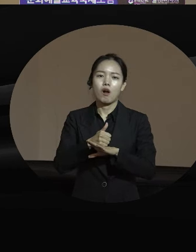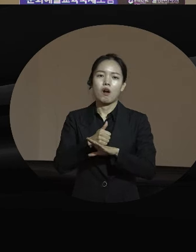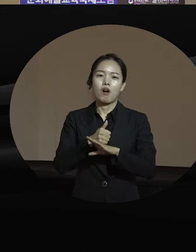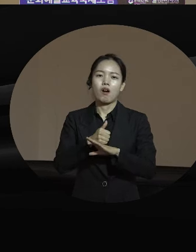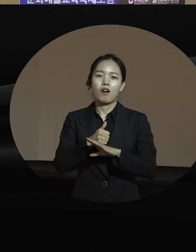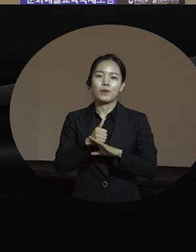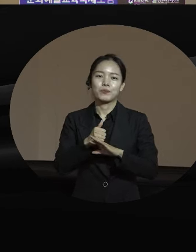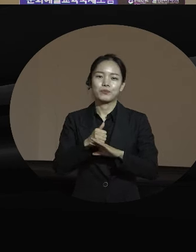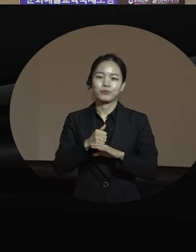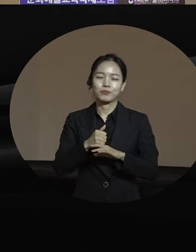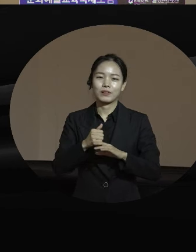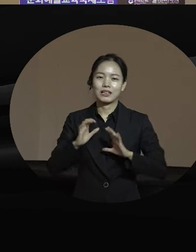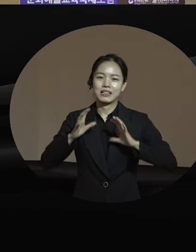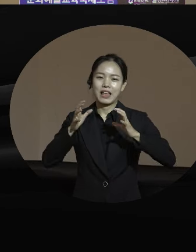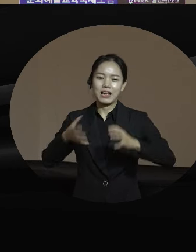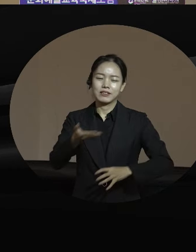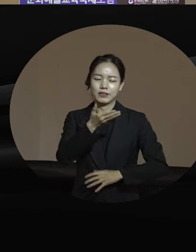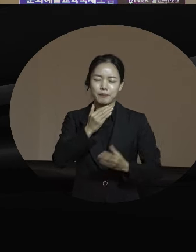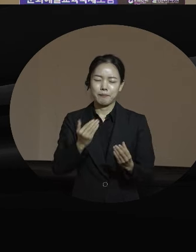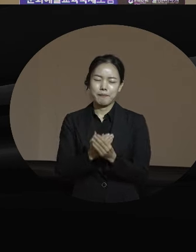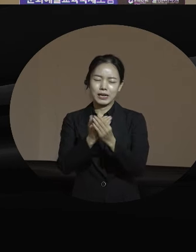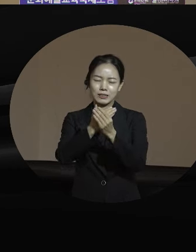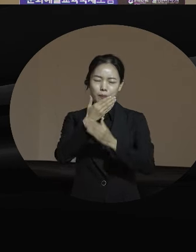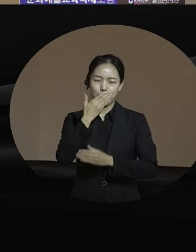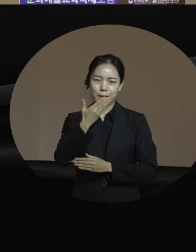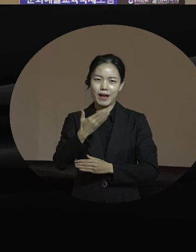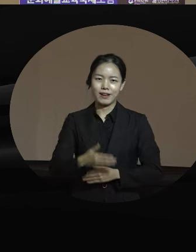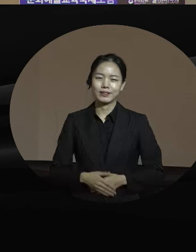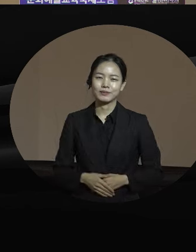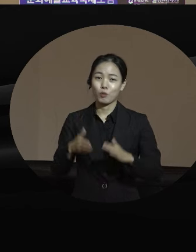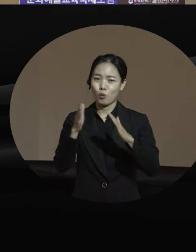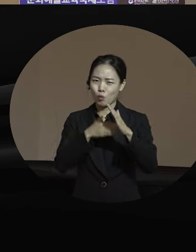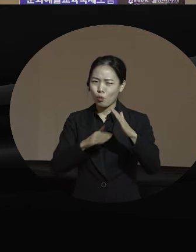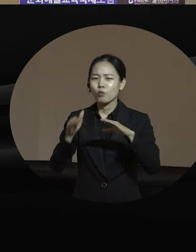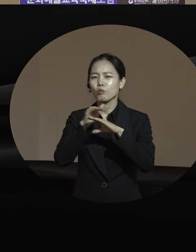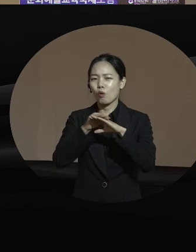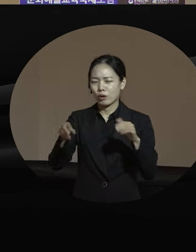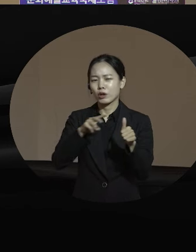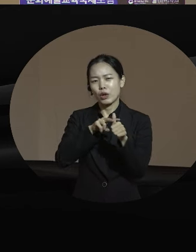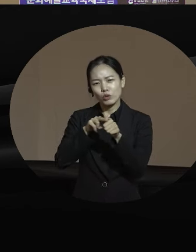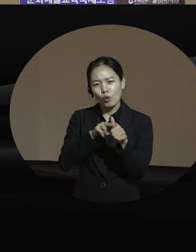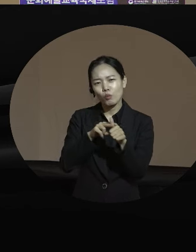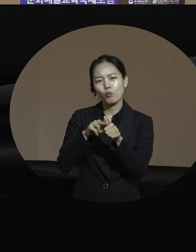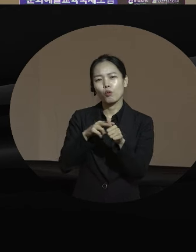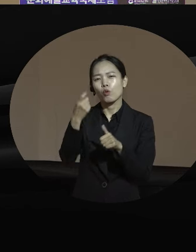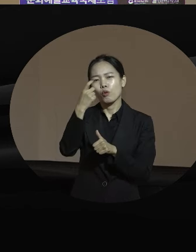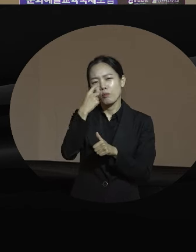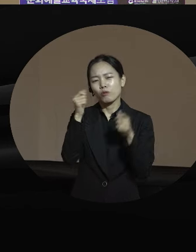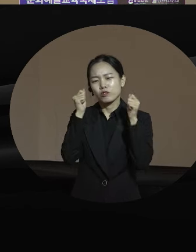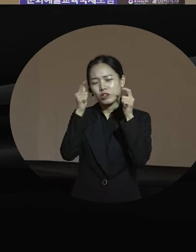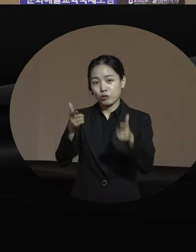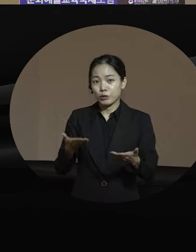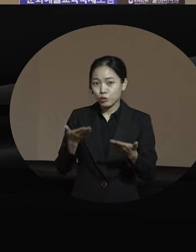access to arts education, we unlock the doors to opportunity for individuals who may otherwise be